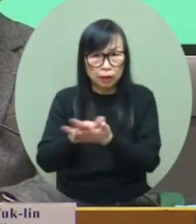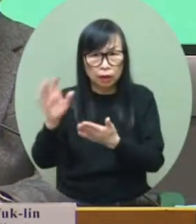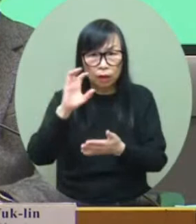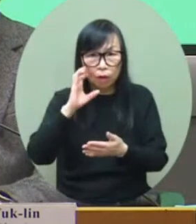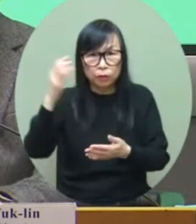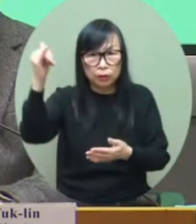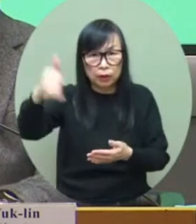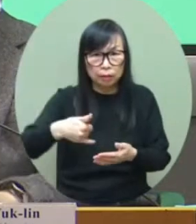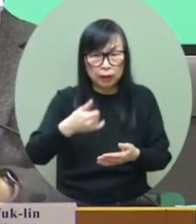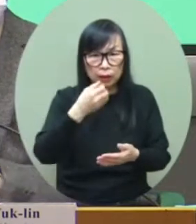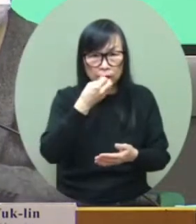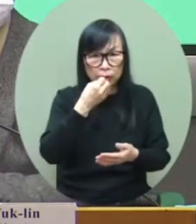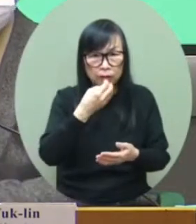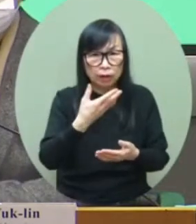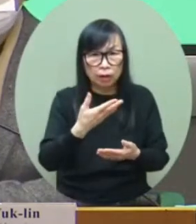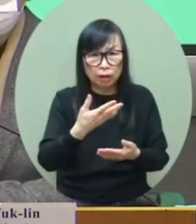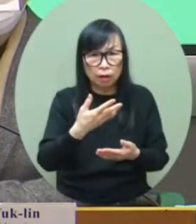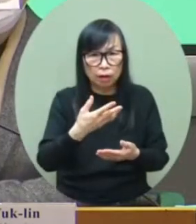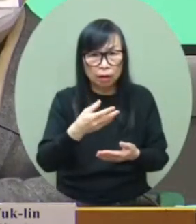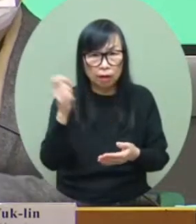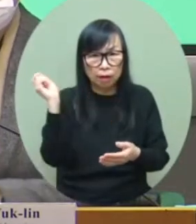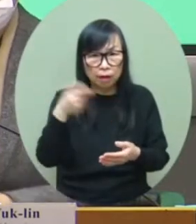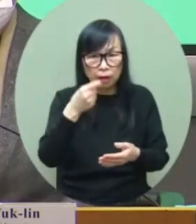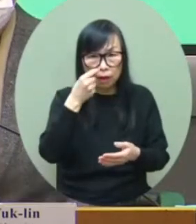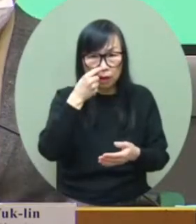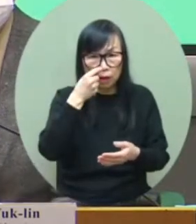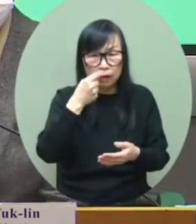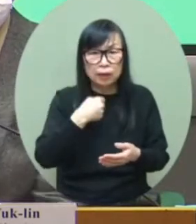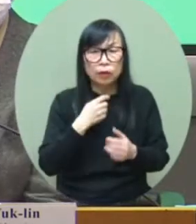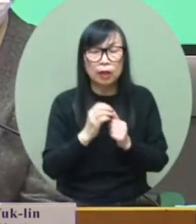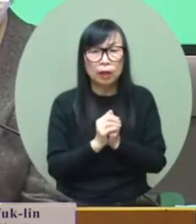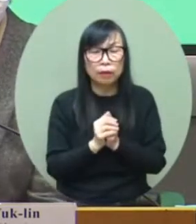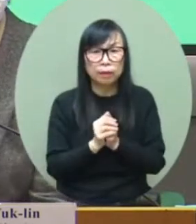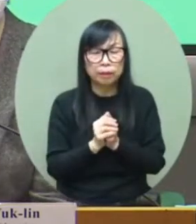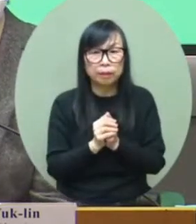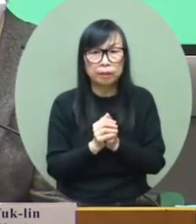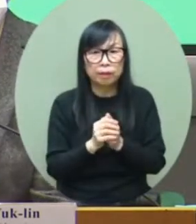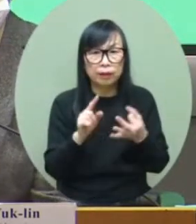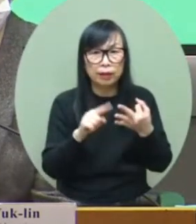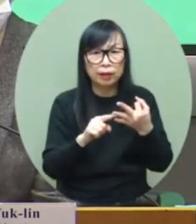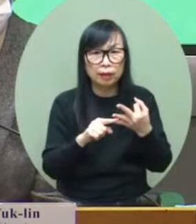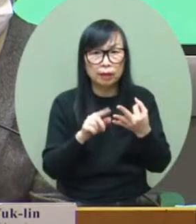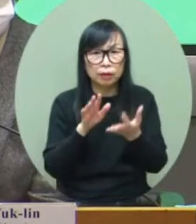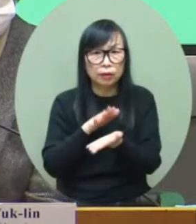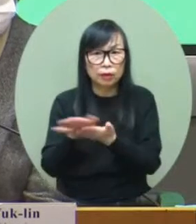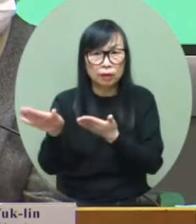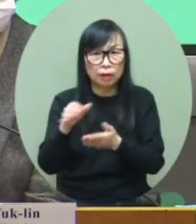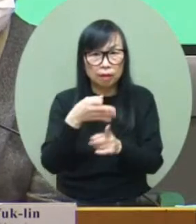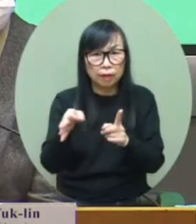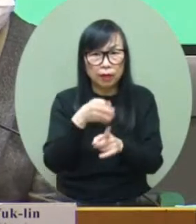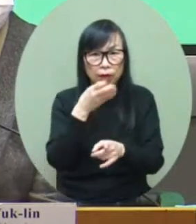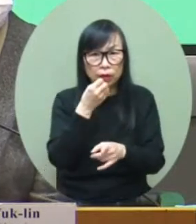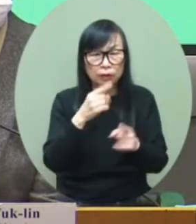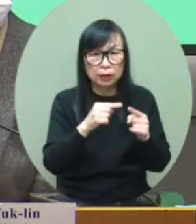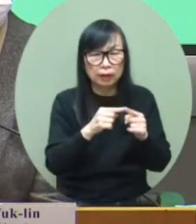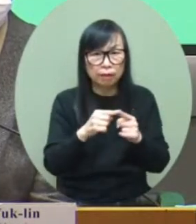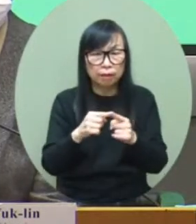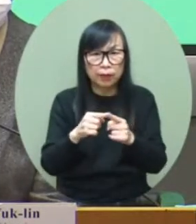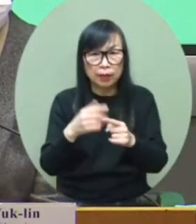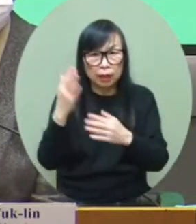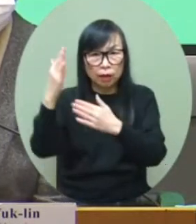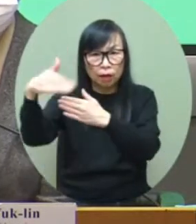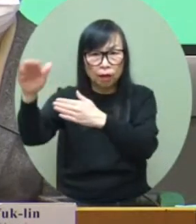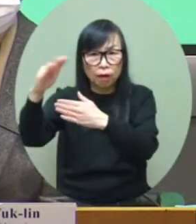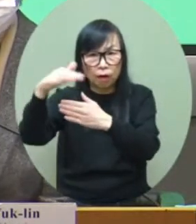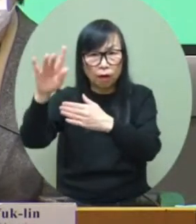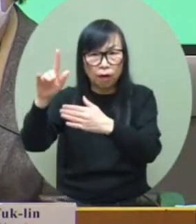for northbound travelers, the RAT test will still be required. And also, Macau travelers, we don't have